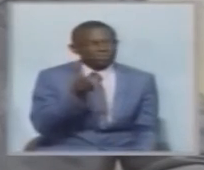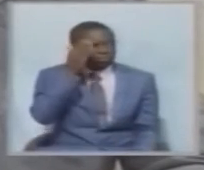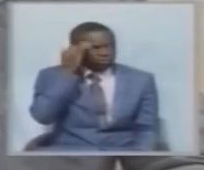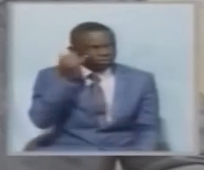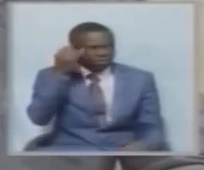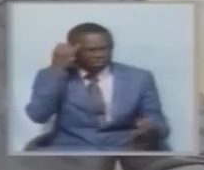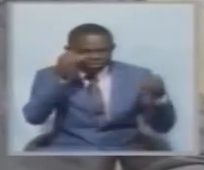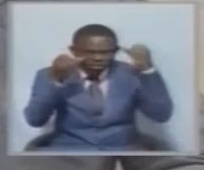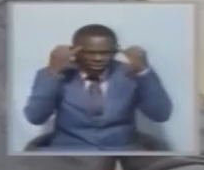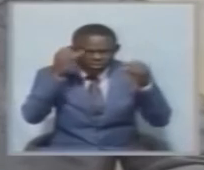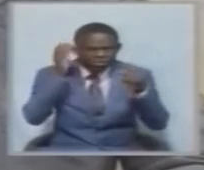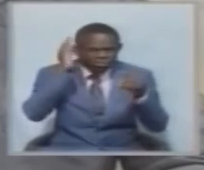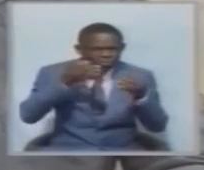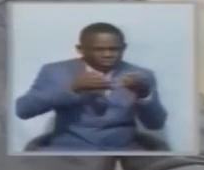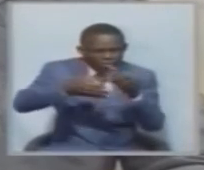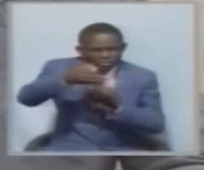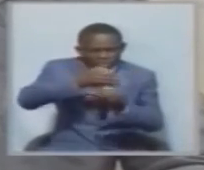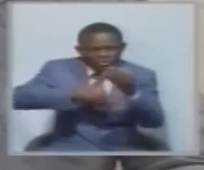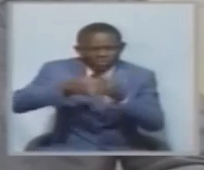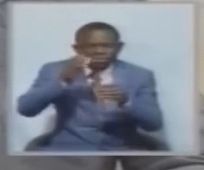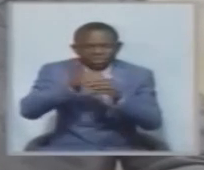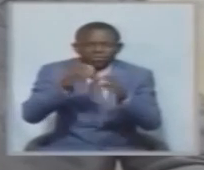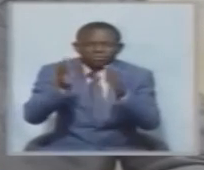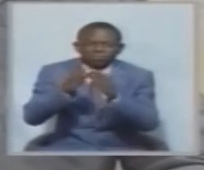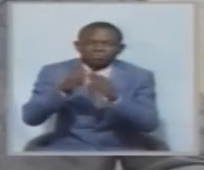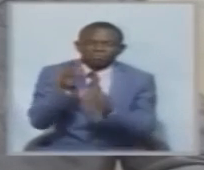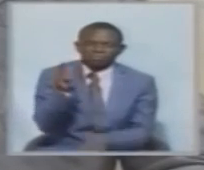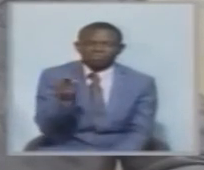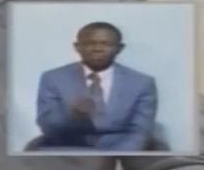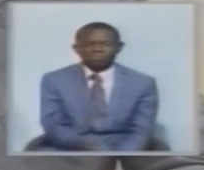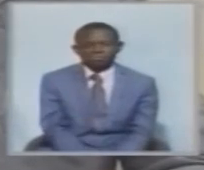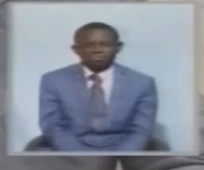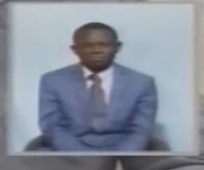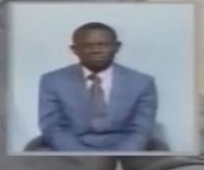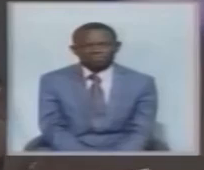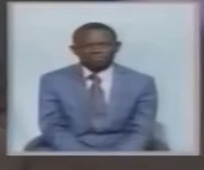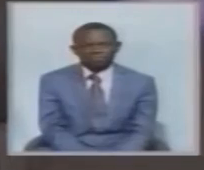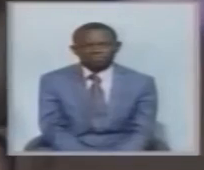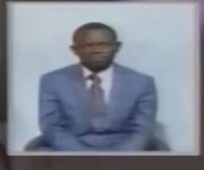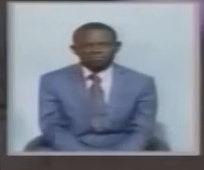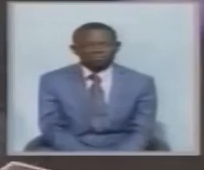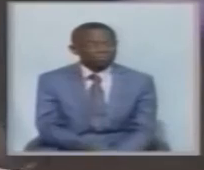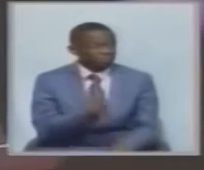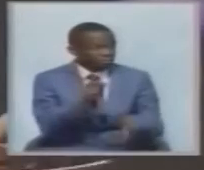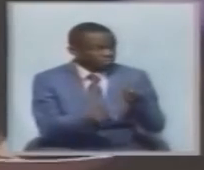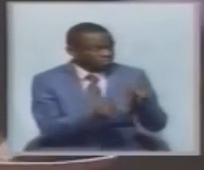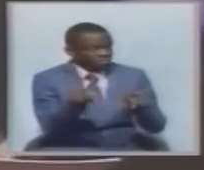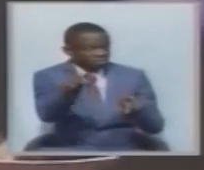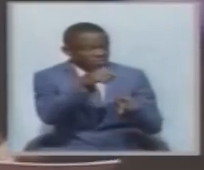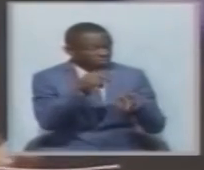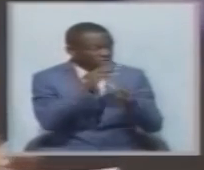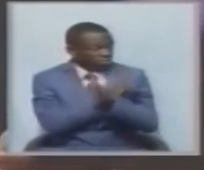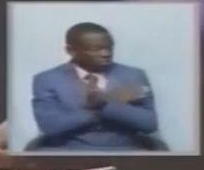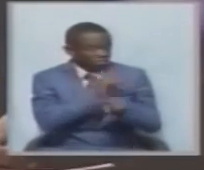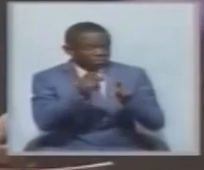in during this important meeting. When you're speaking to people watching out there, the Zambians, they